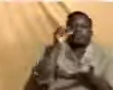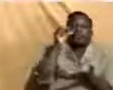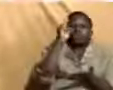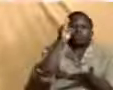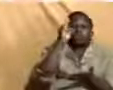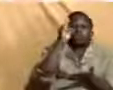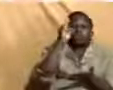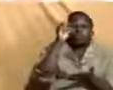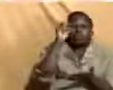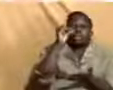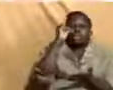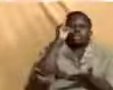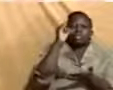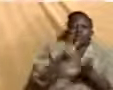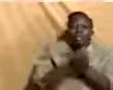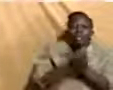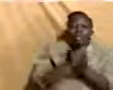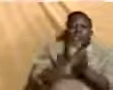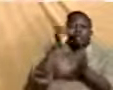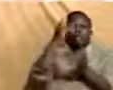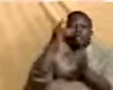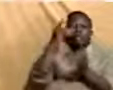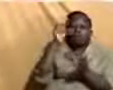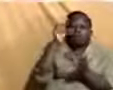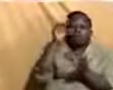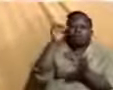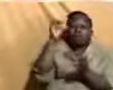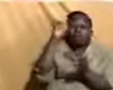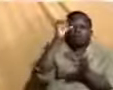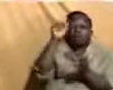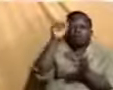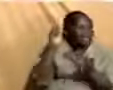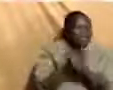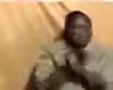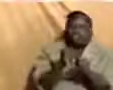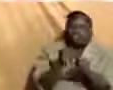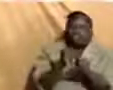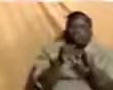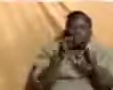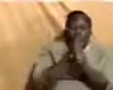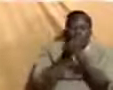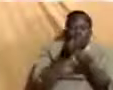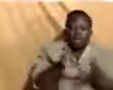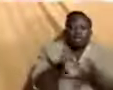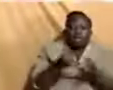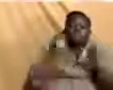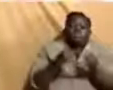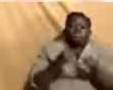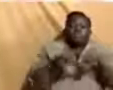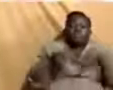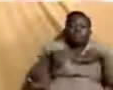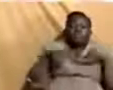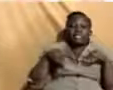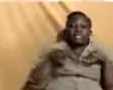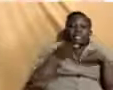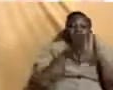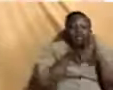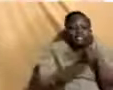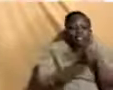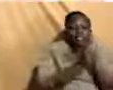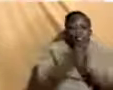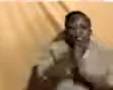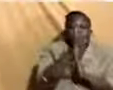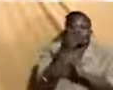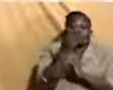If they decide once Uhuru is no longer in office that they want to sue him, they can, but they have to wait. They can't do it now. And that is why Article 143, Clause 3 is